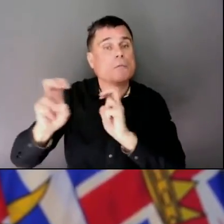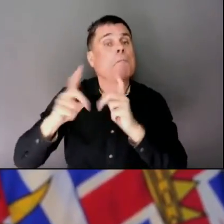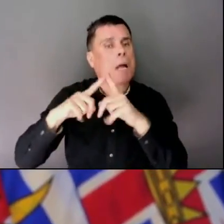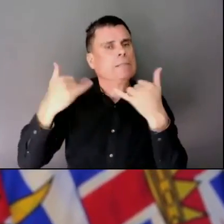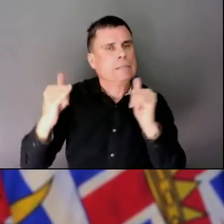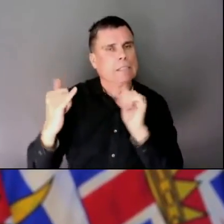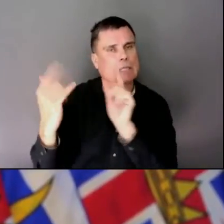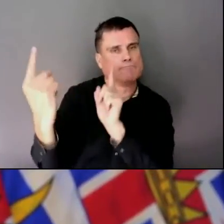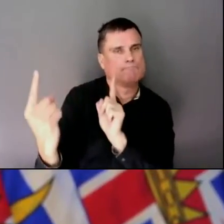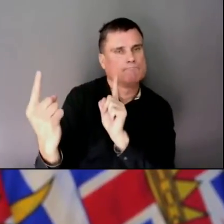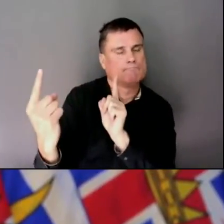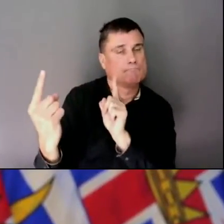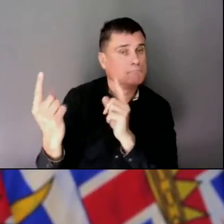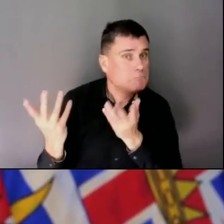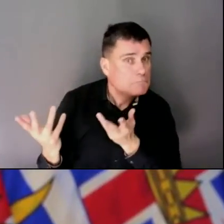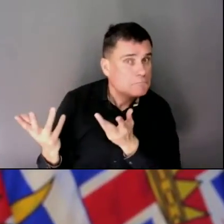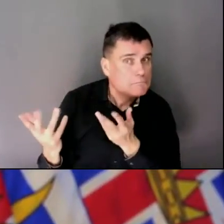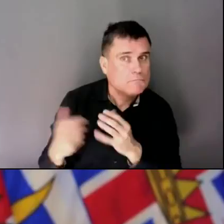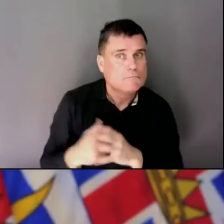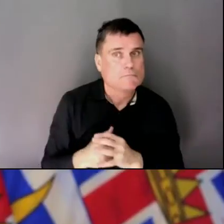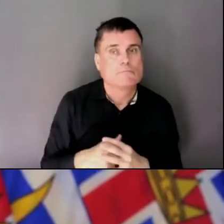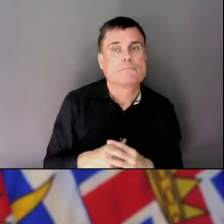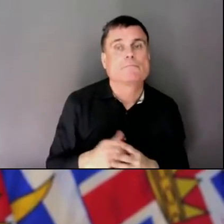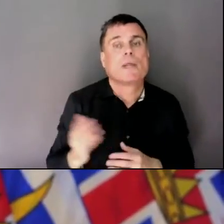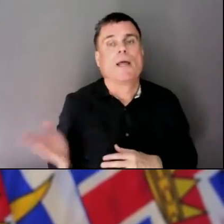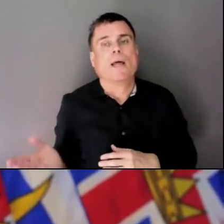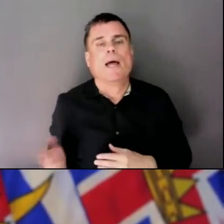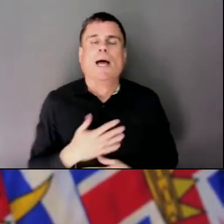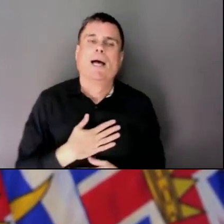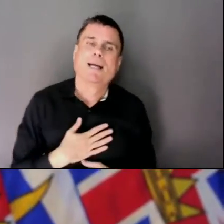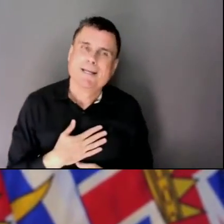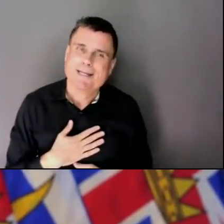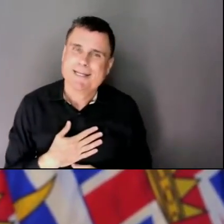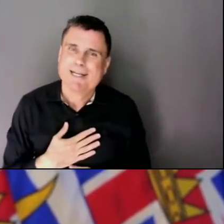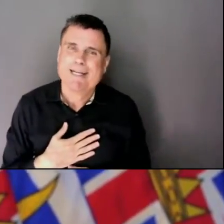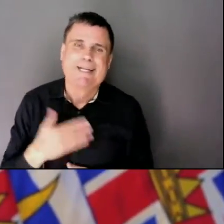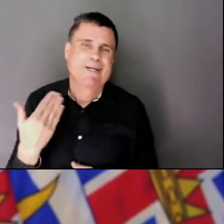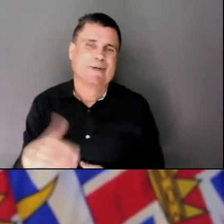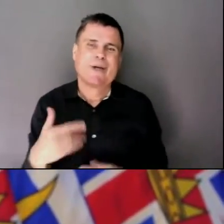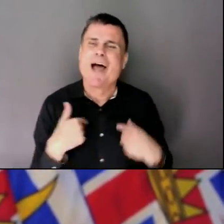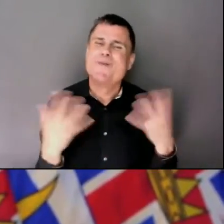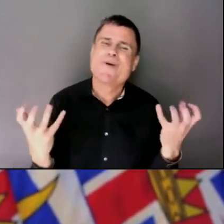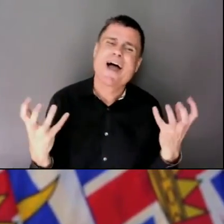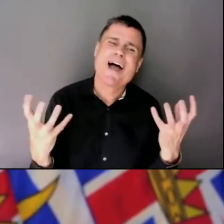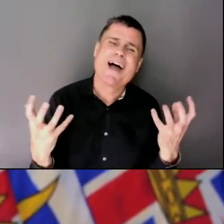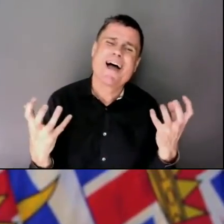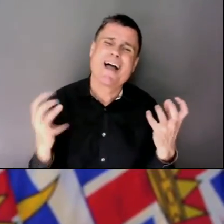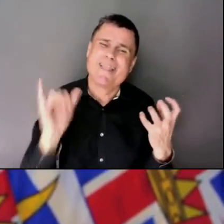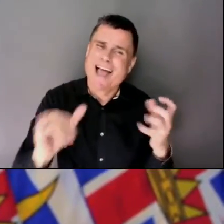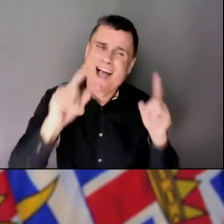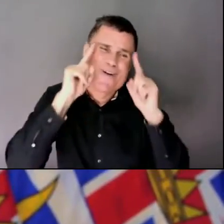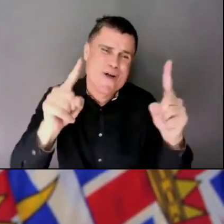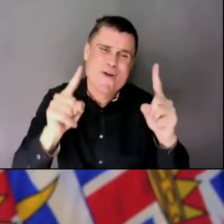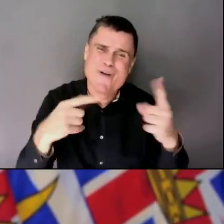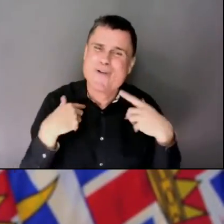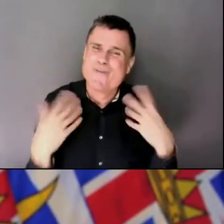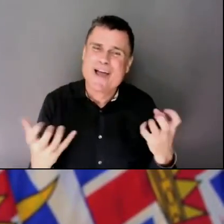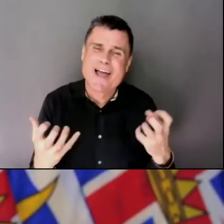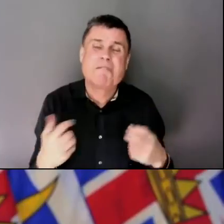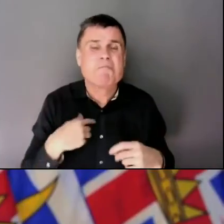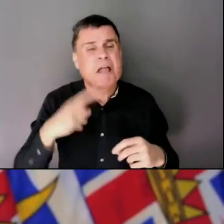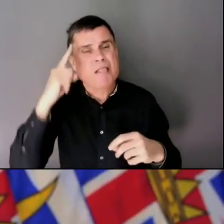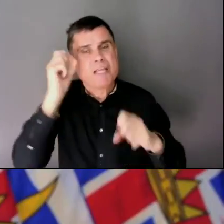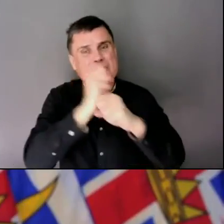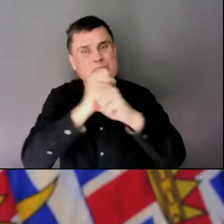Yeah, I want that as much as everybody. I think we can look to last summer to have a better